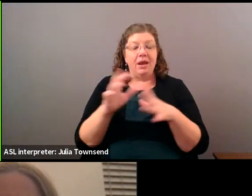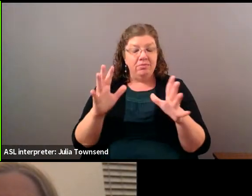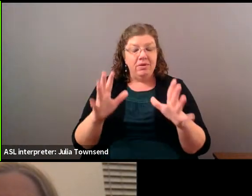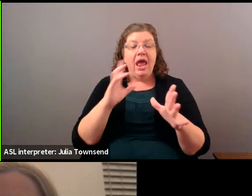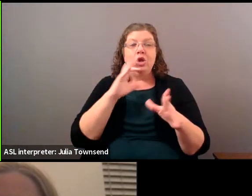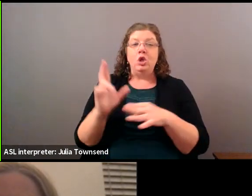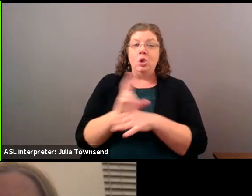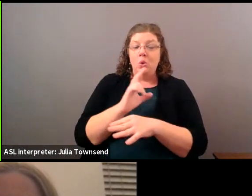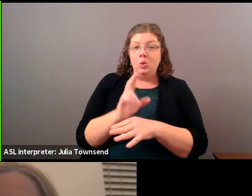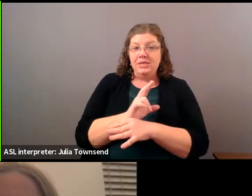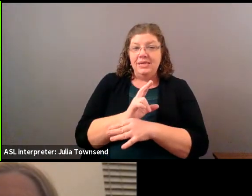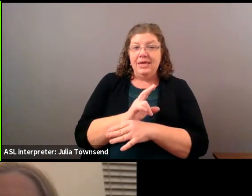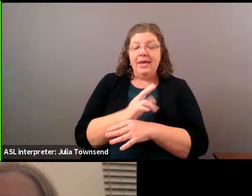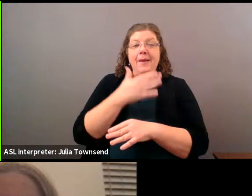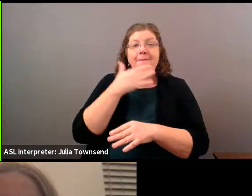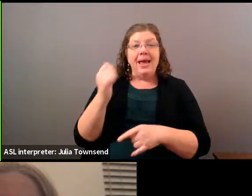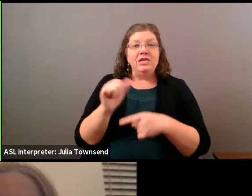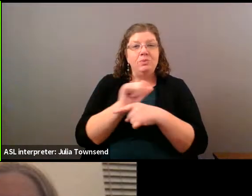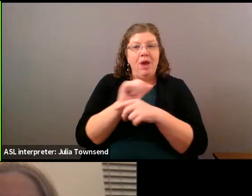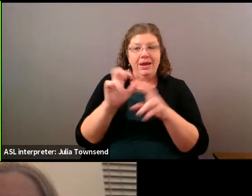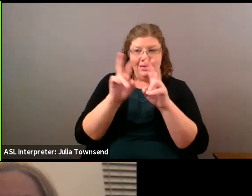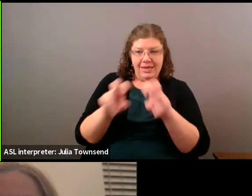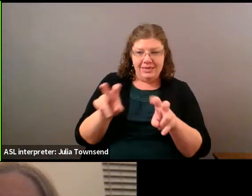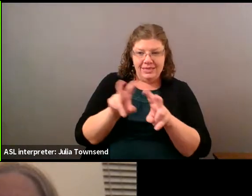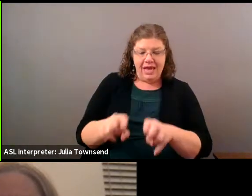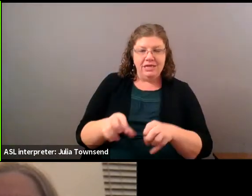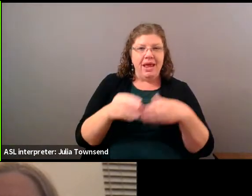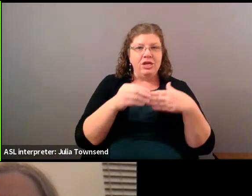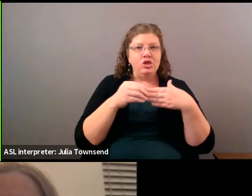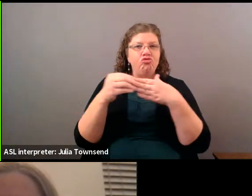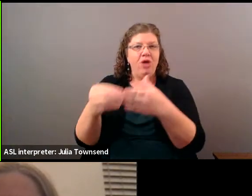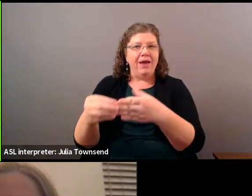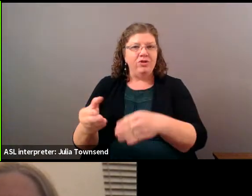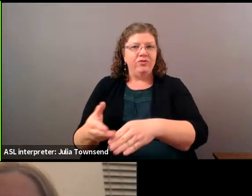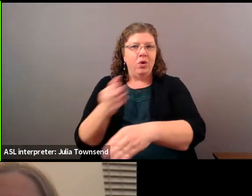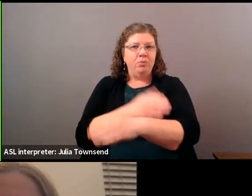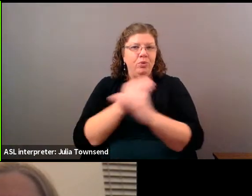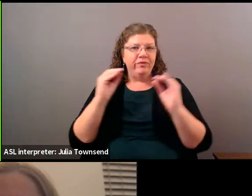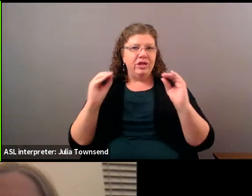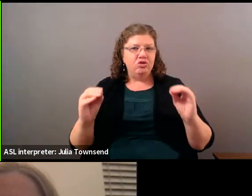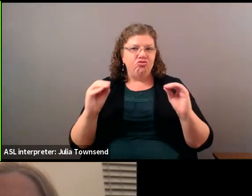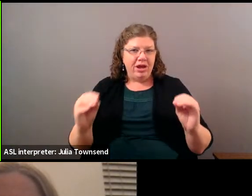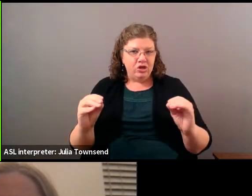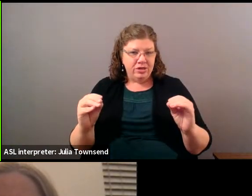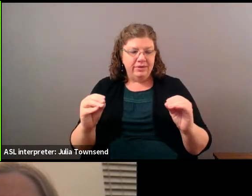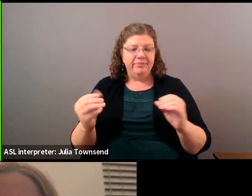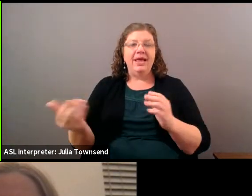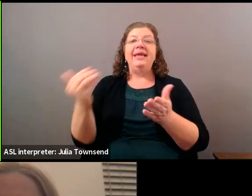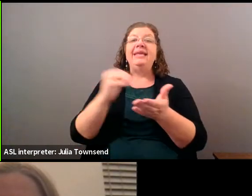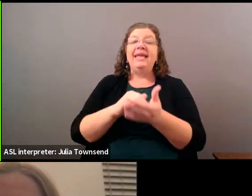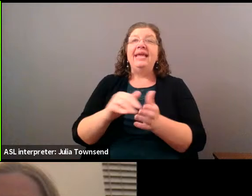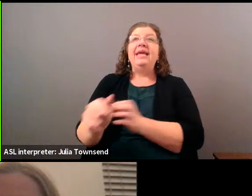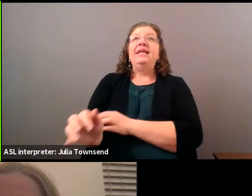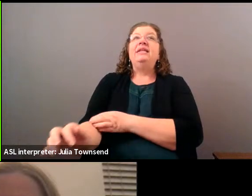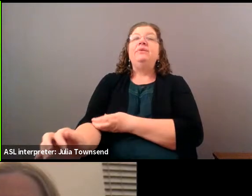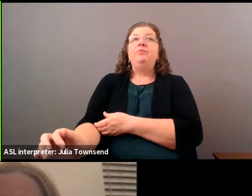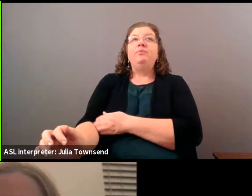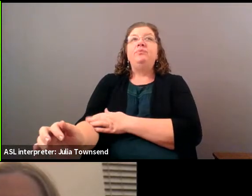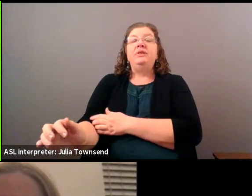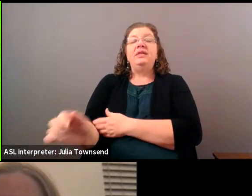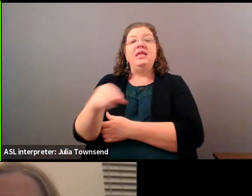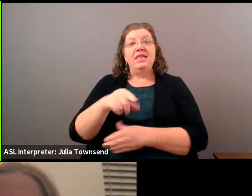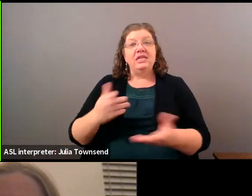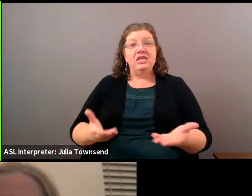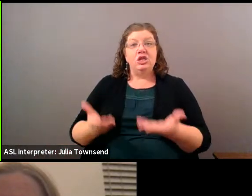best practice assessments as drivers for improved instruction. And again, this is one that is brought to